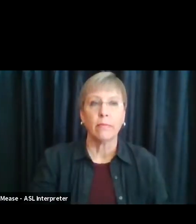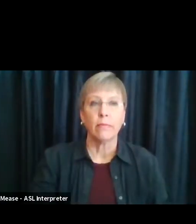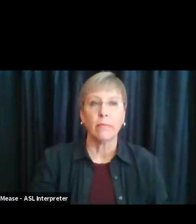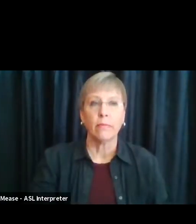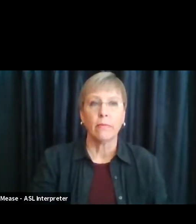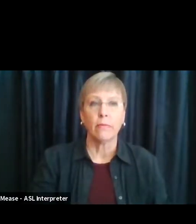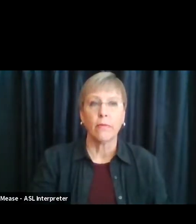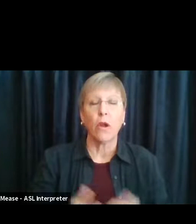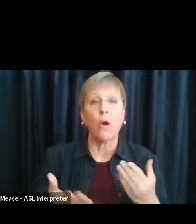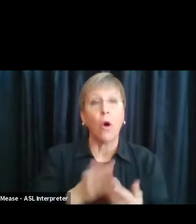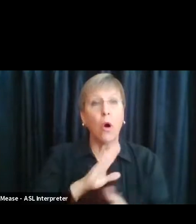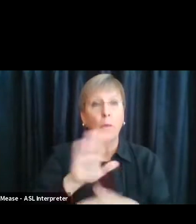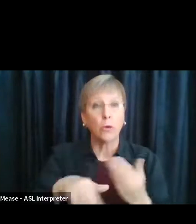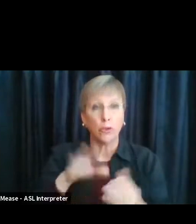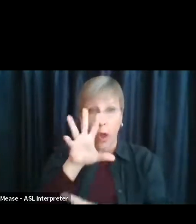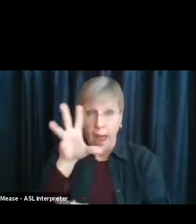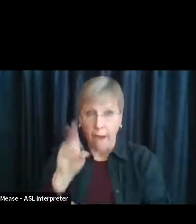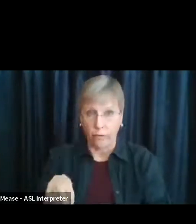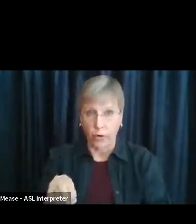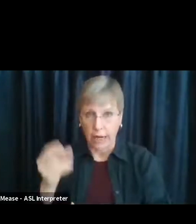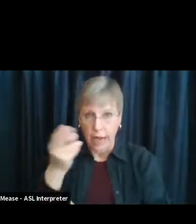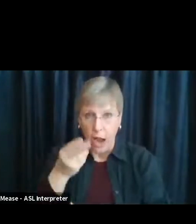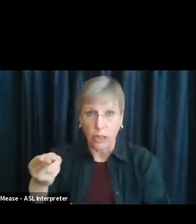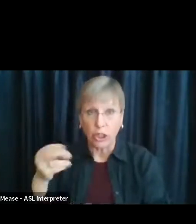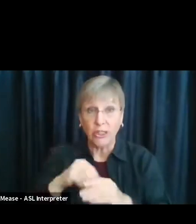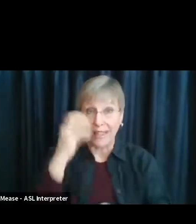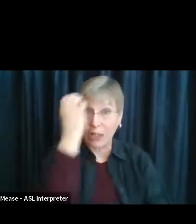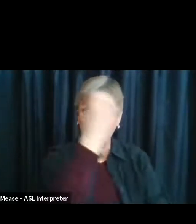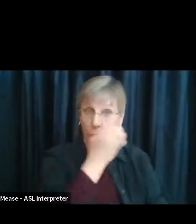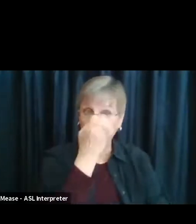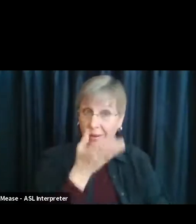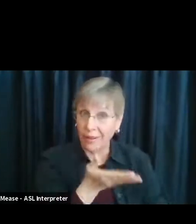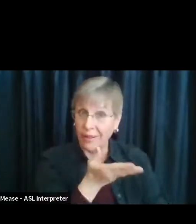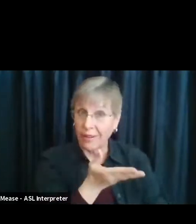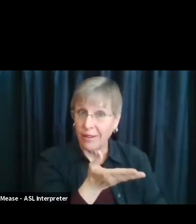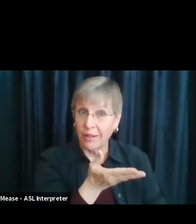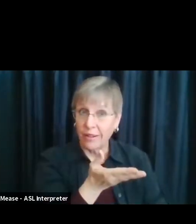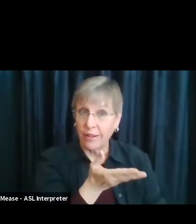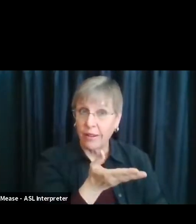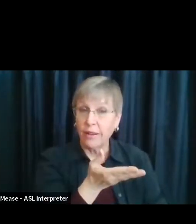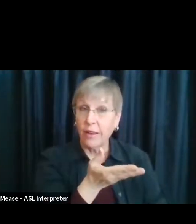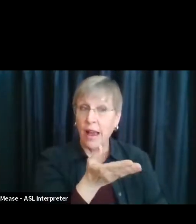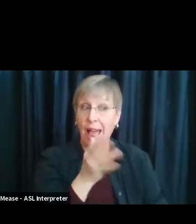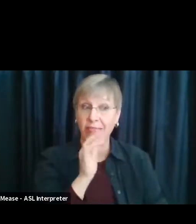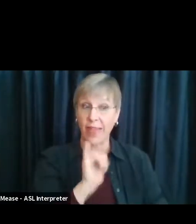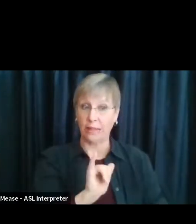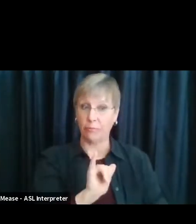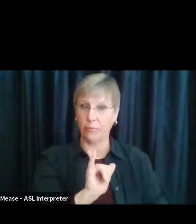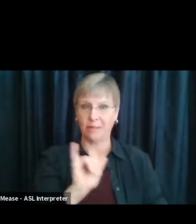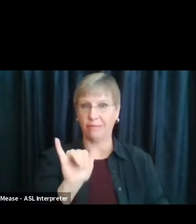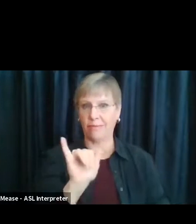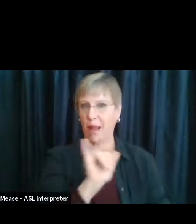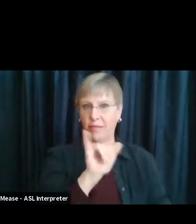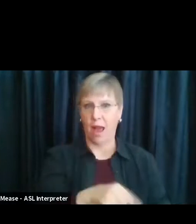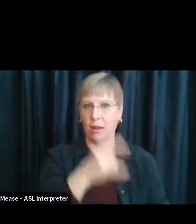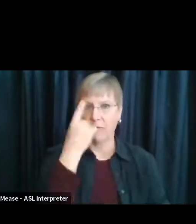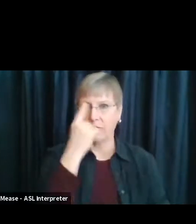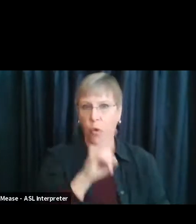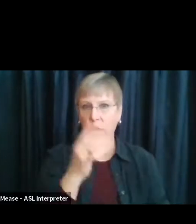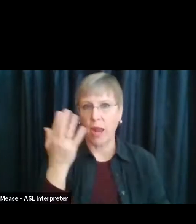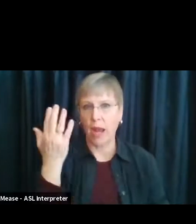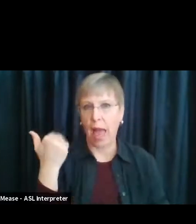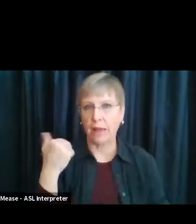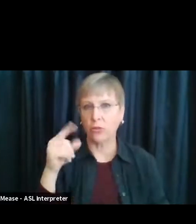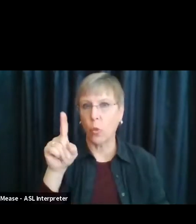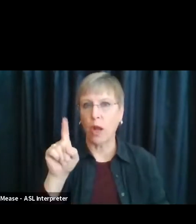Almost all African heritage is in Europe. And it has been like this for the last